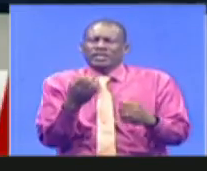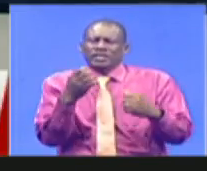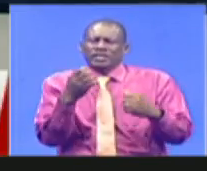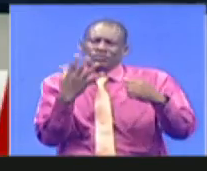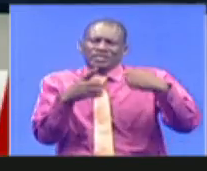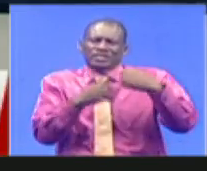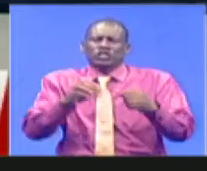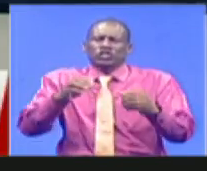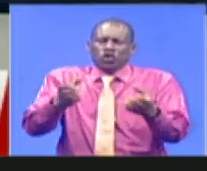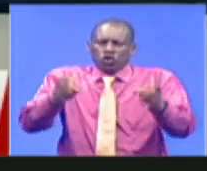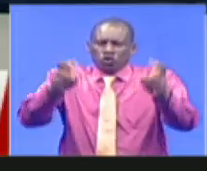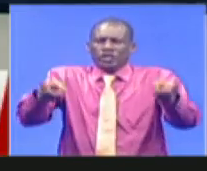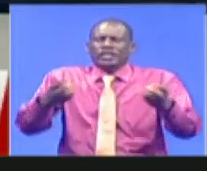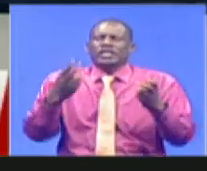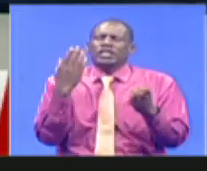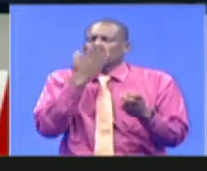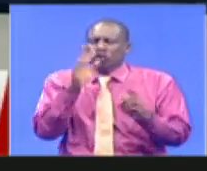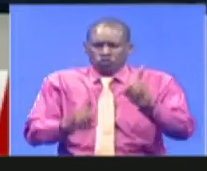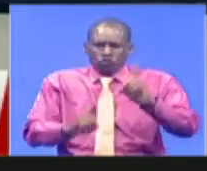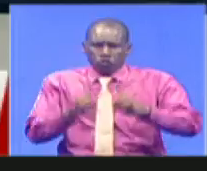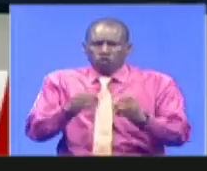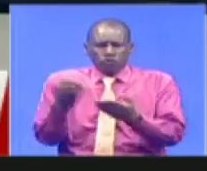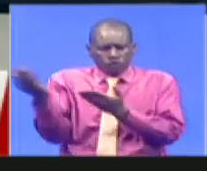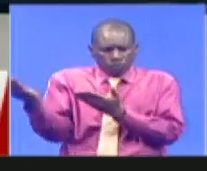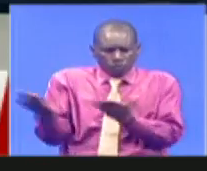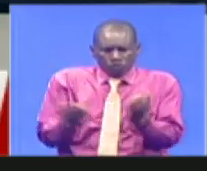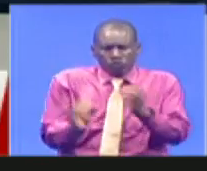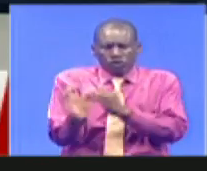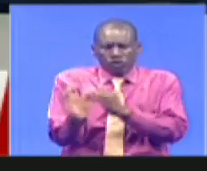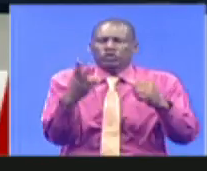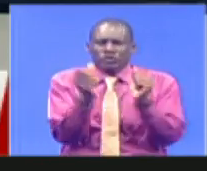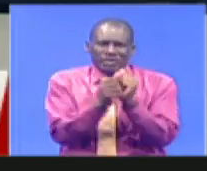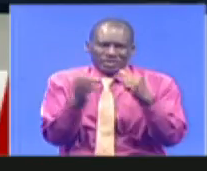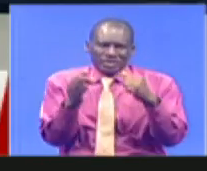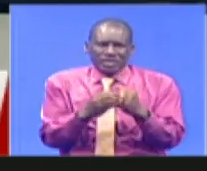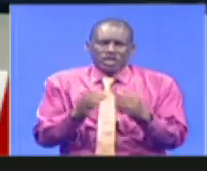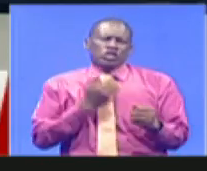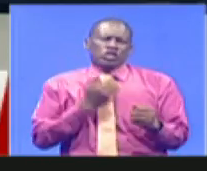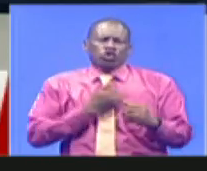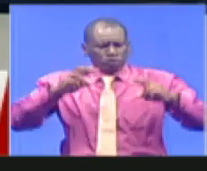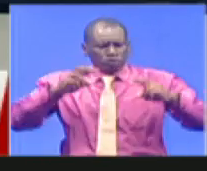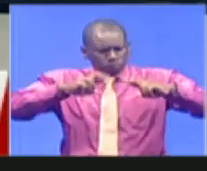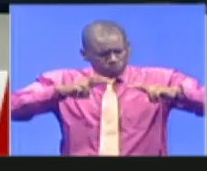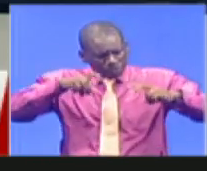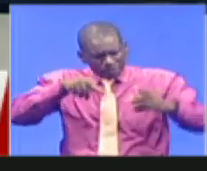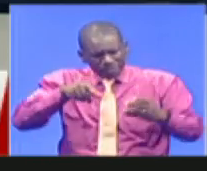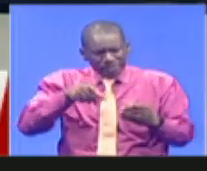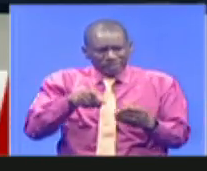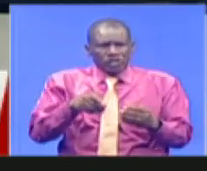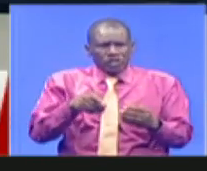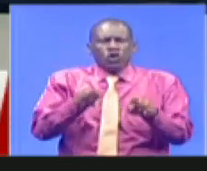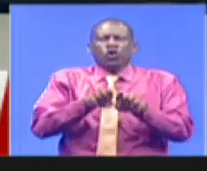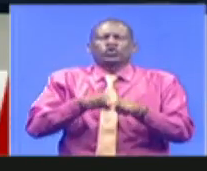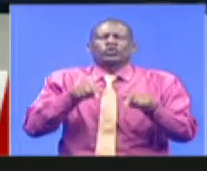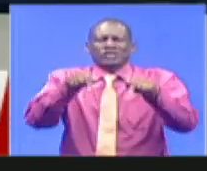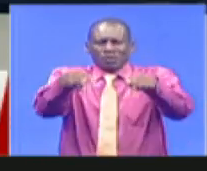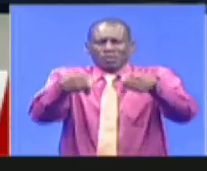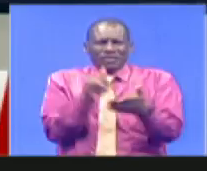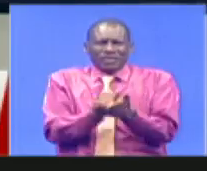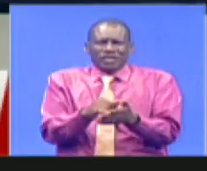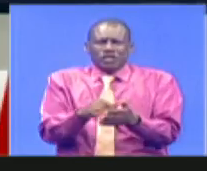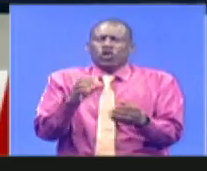into the country in 2018. The committee that inspected the impounded consignment at a freight station in Mombasa also demanded that samples of the